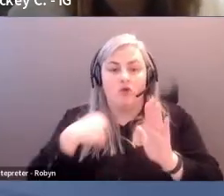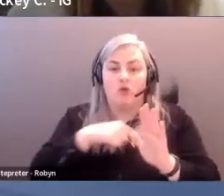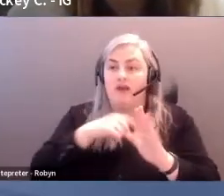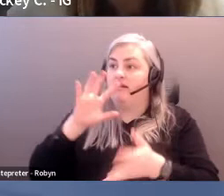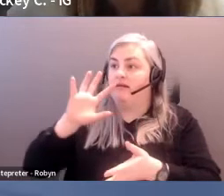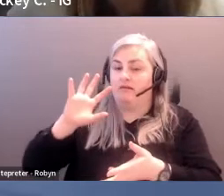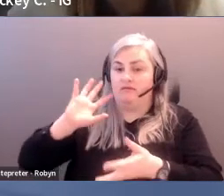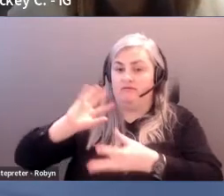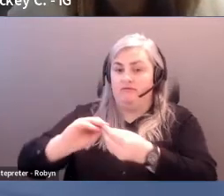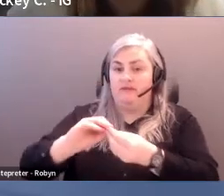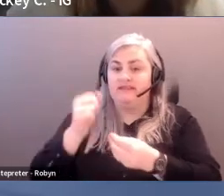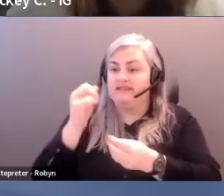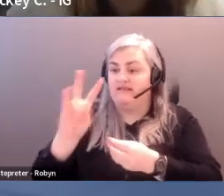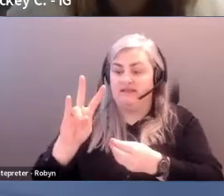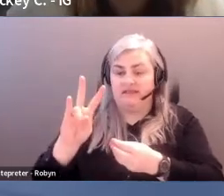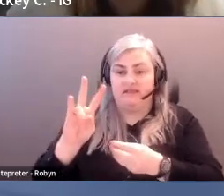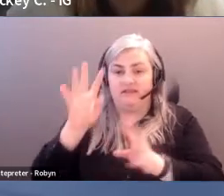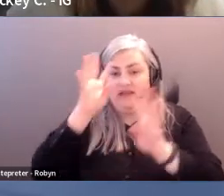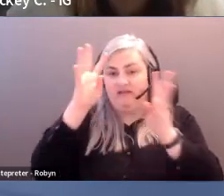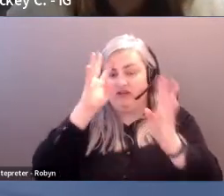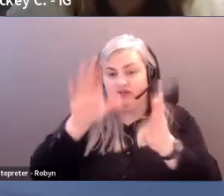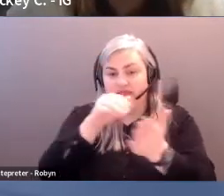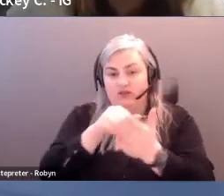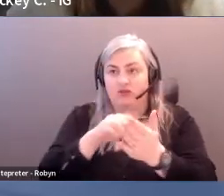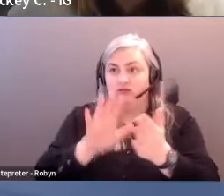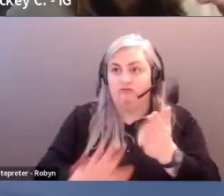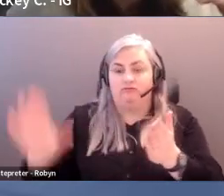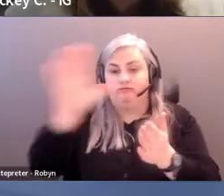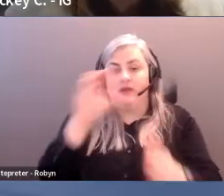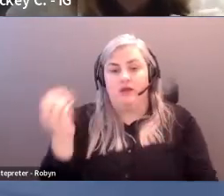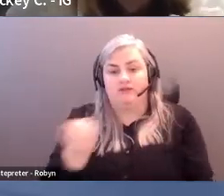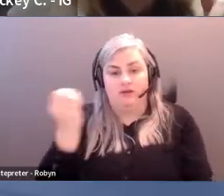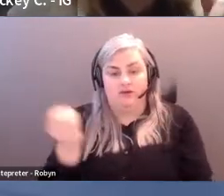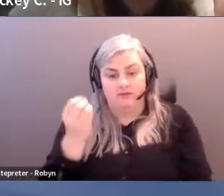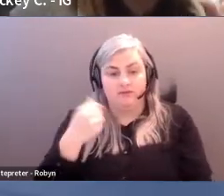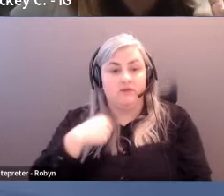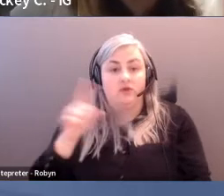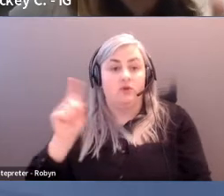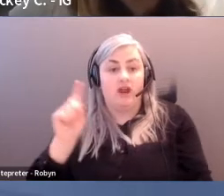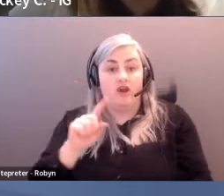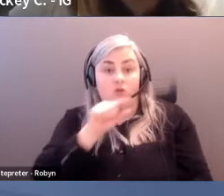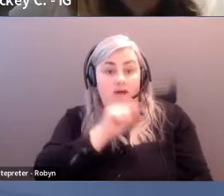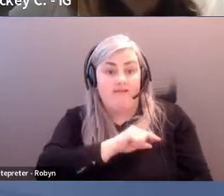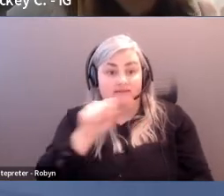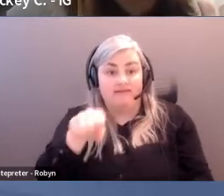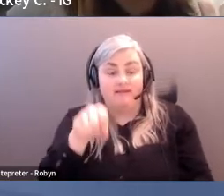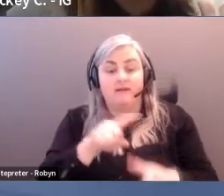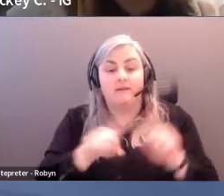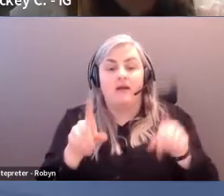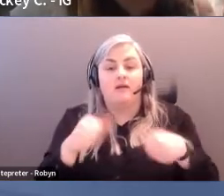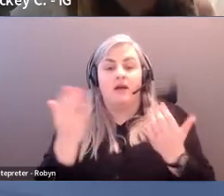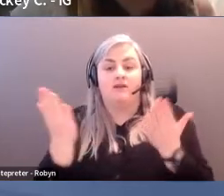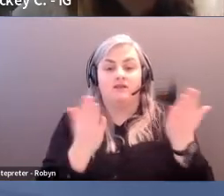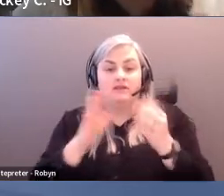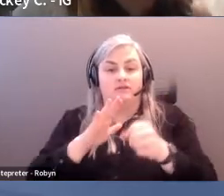regional innovation centers in Ontario. And while we're located in Guelph, we actually service the entire region